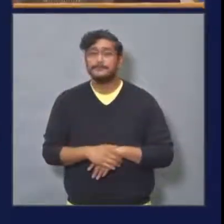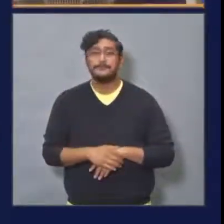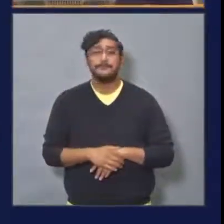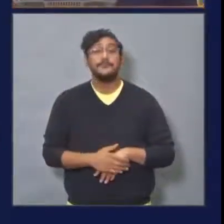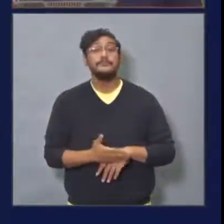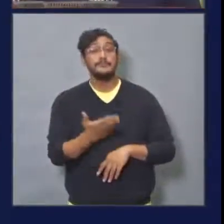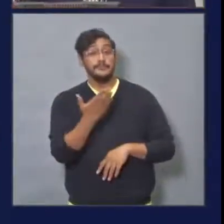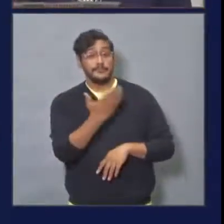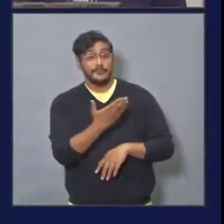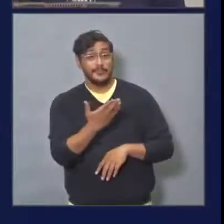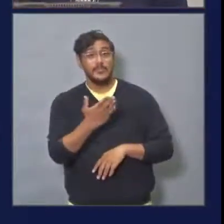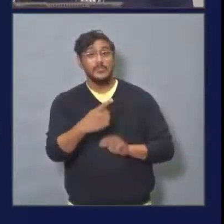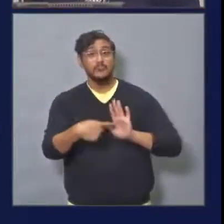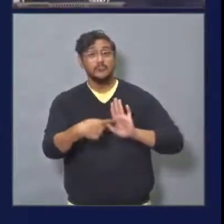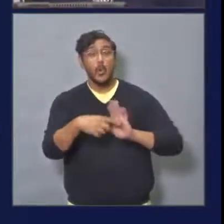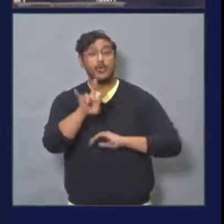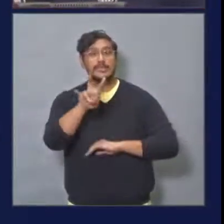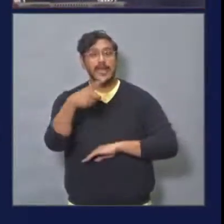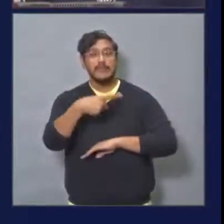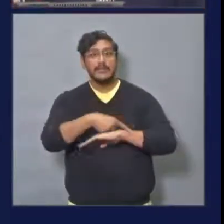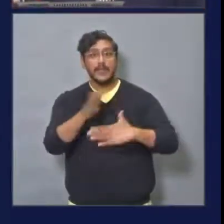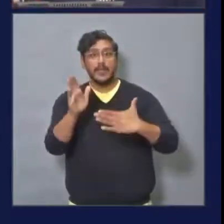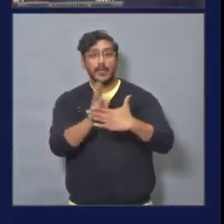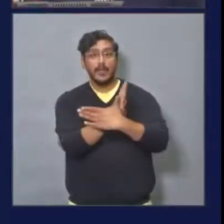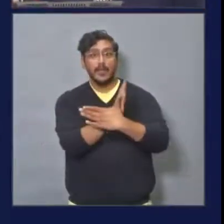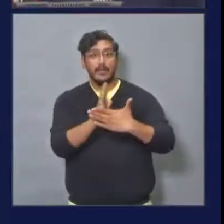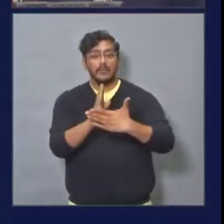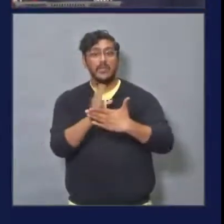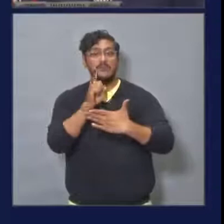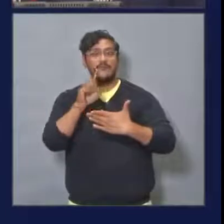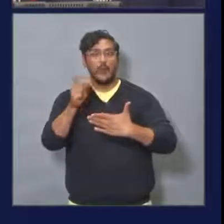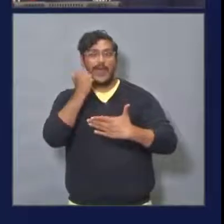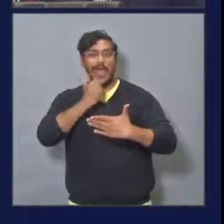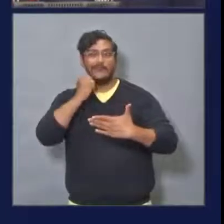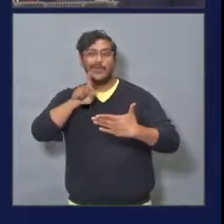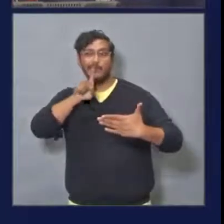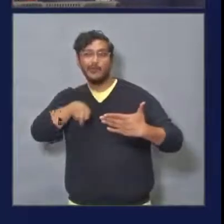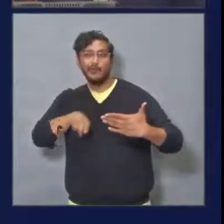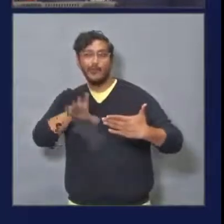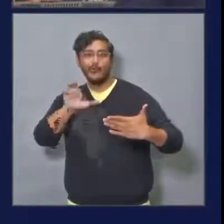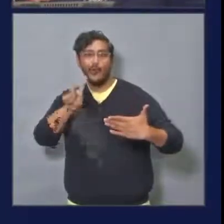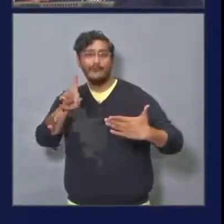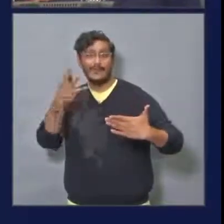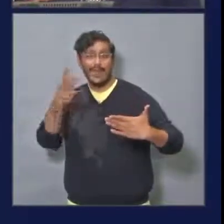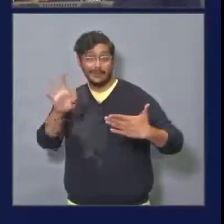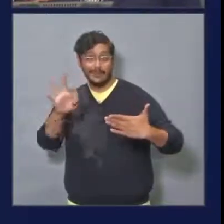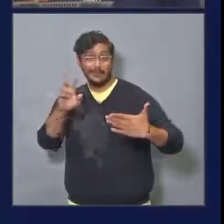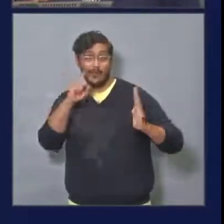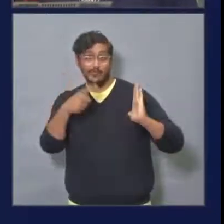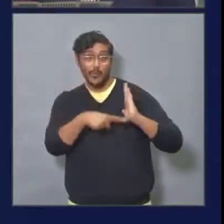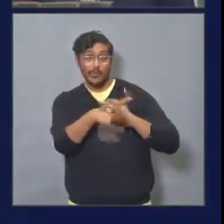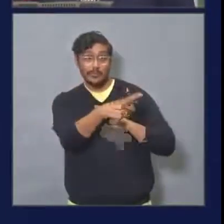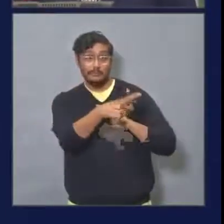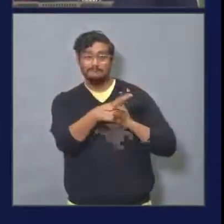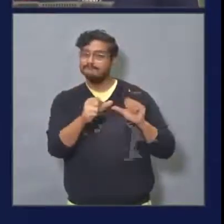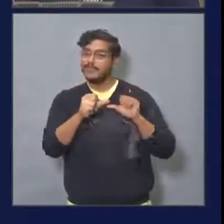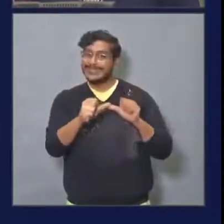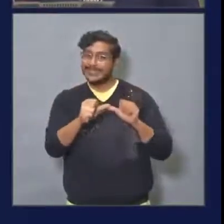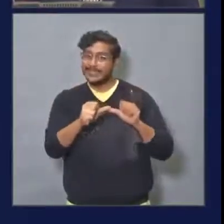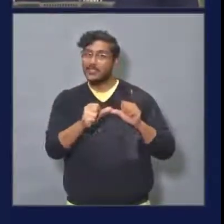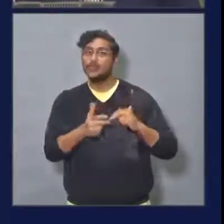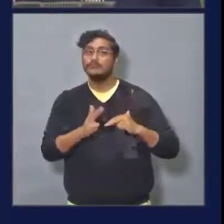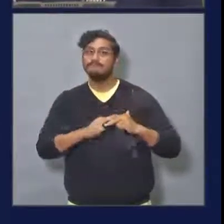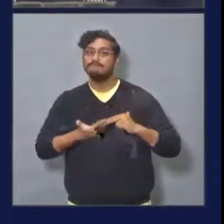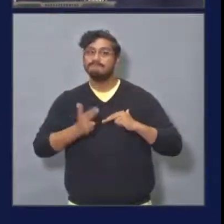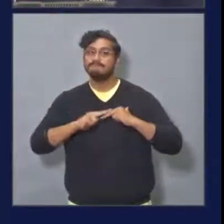This graph shows the 7-day average of daily reported new cases of COVID-19, which, as you see, continues to